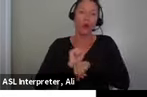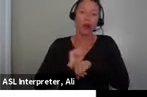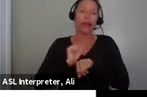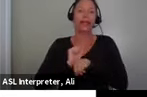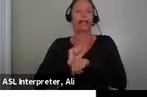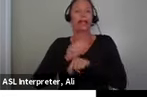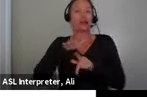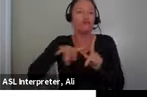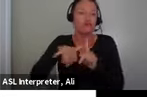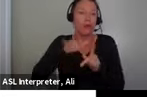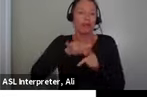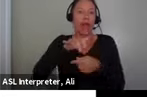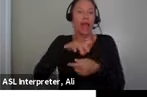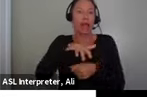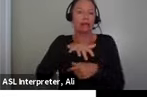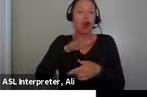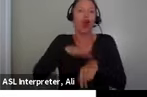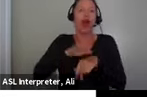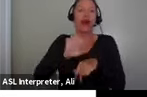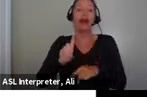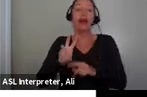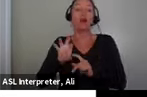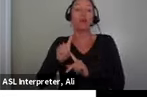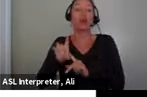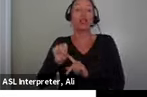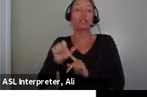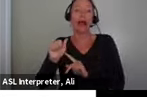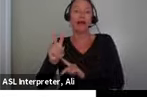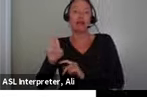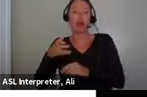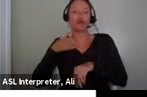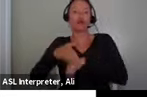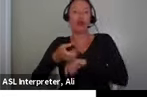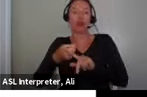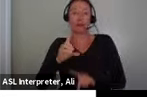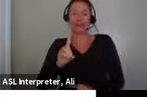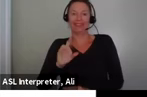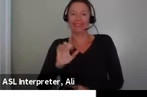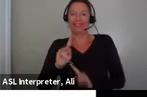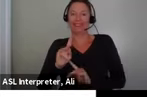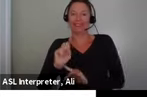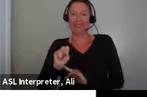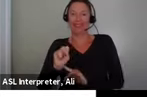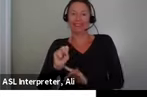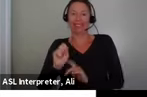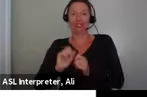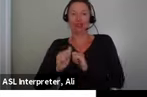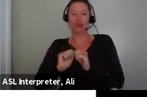at Edwards Avenue, right across from Dick's Sporting Goods. Can you talk about that?